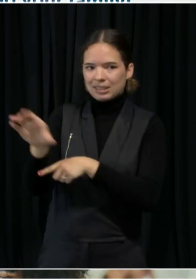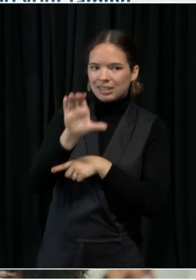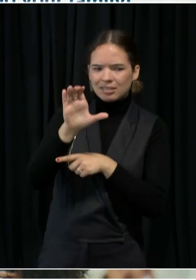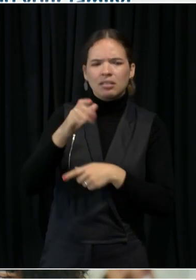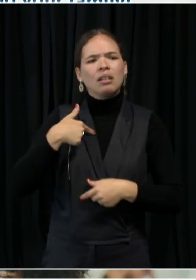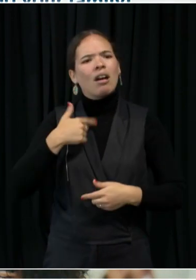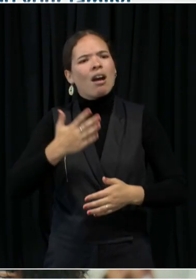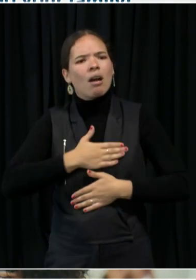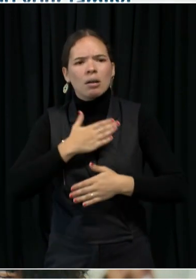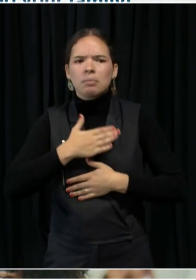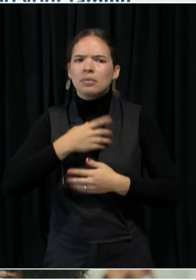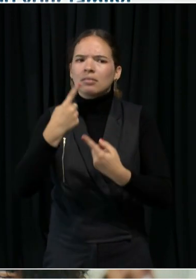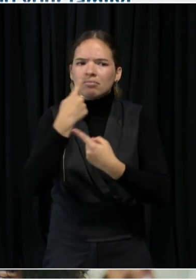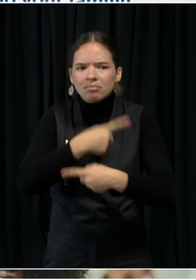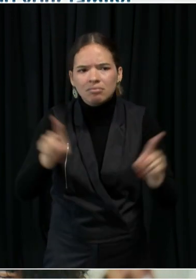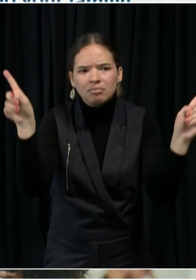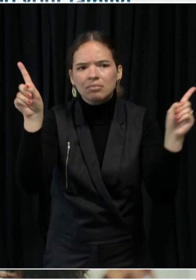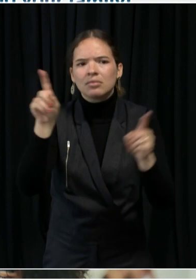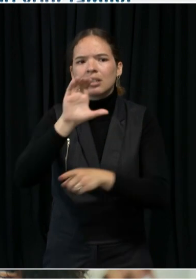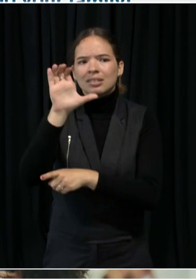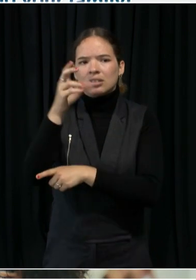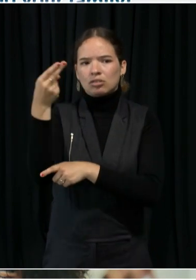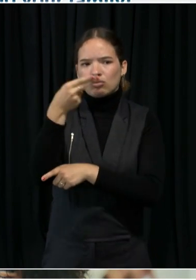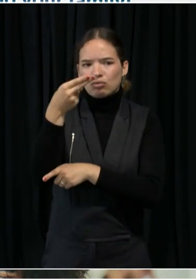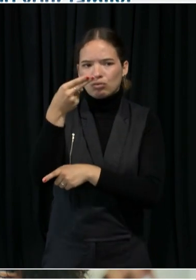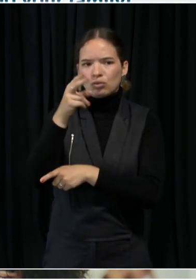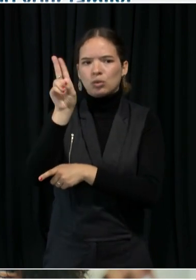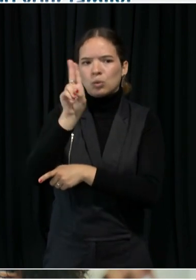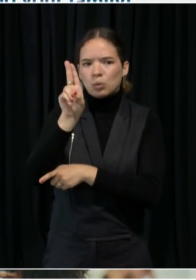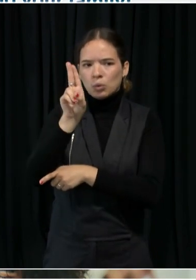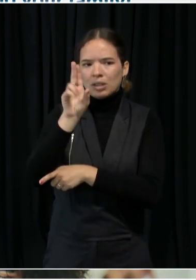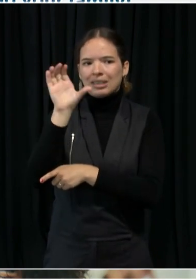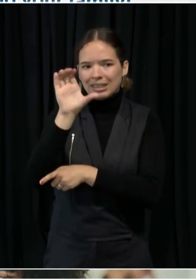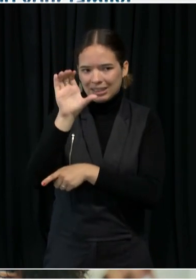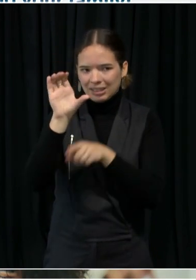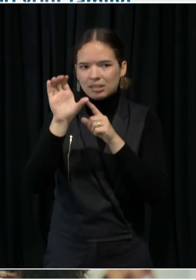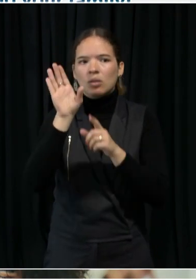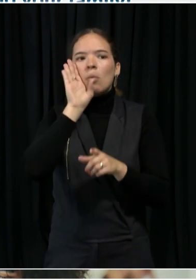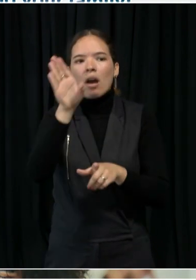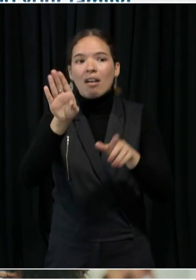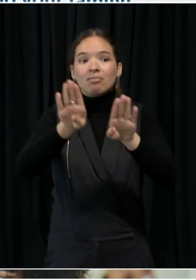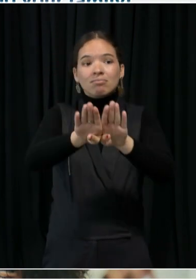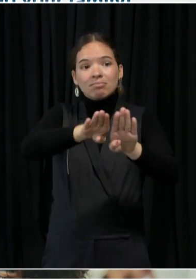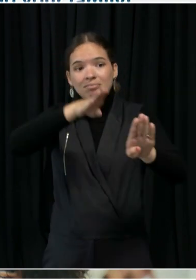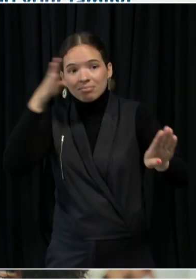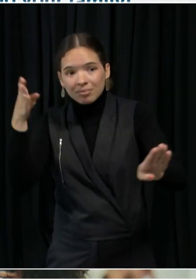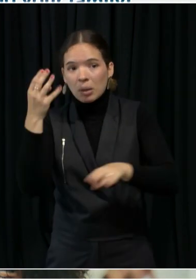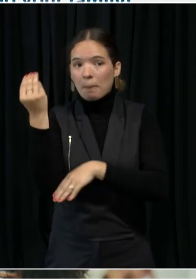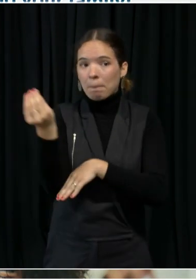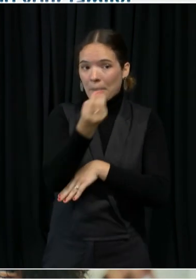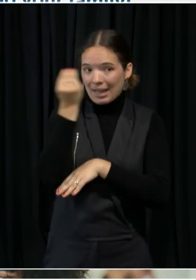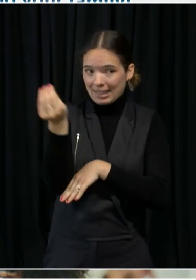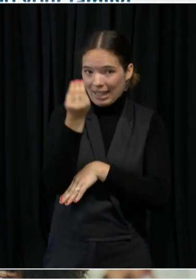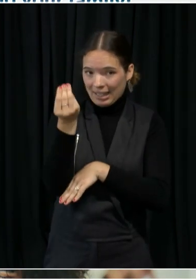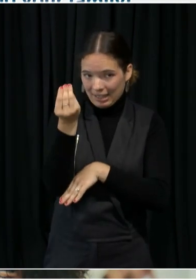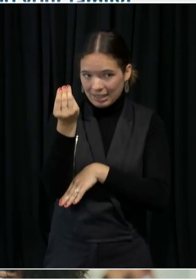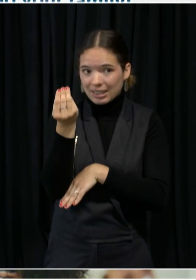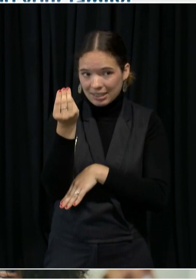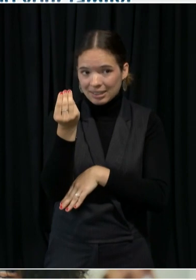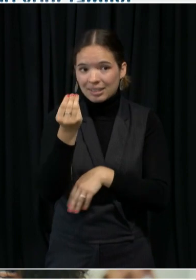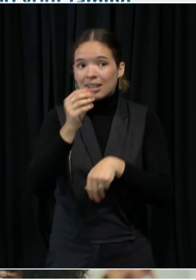Hill Urgent Care GW Health will open its doors to patients this Monday, October 10th at 8 a.m.